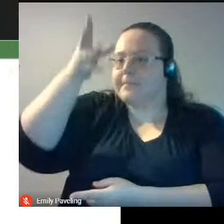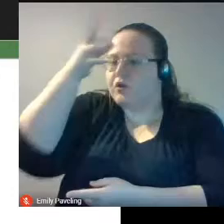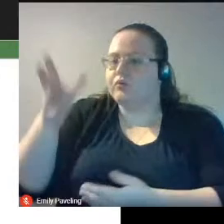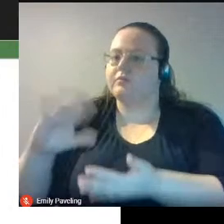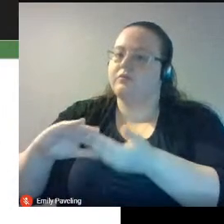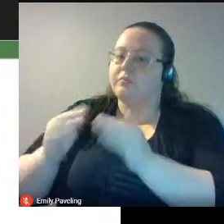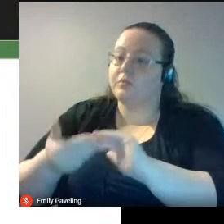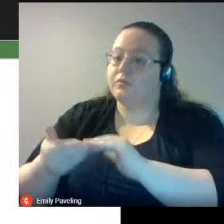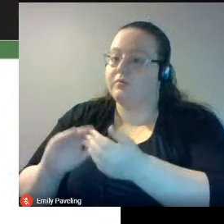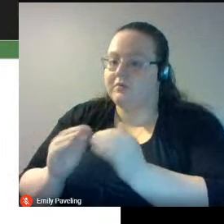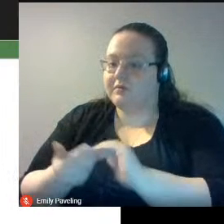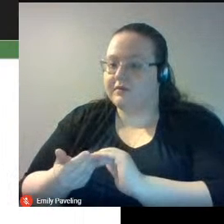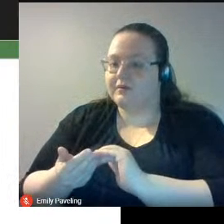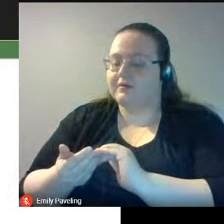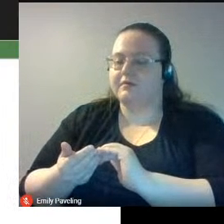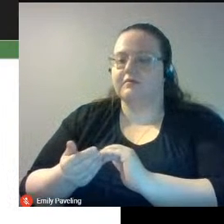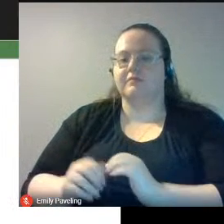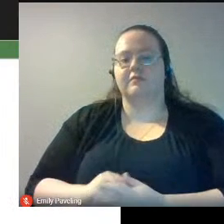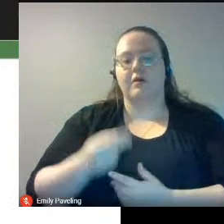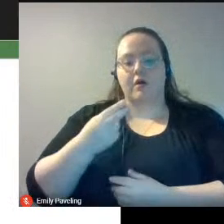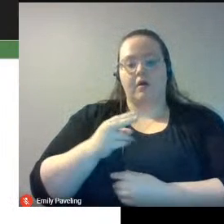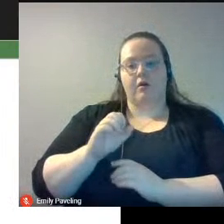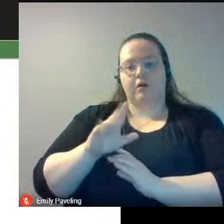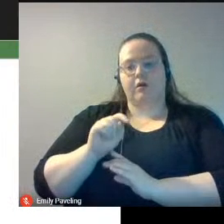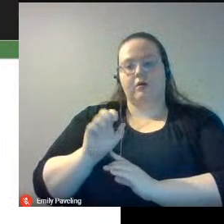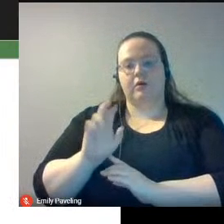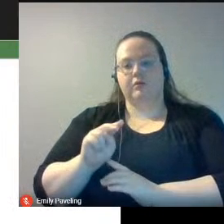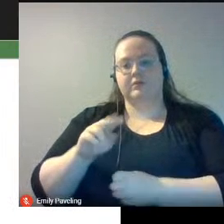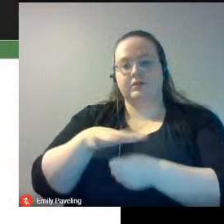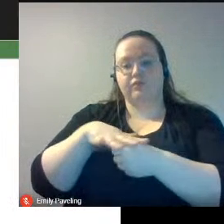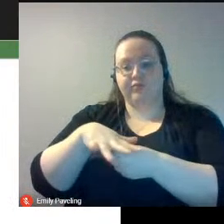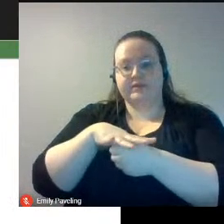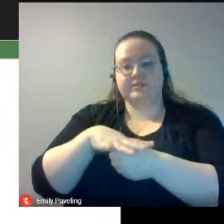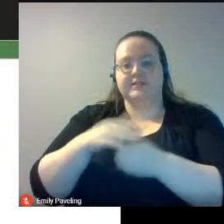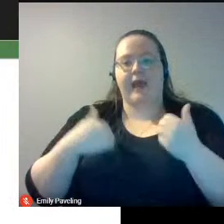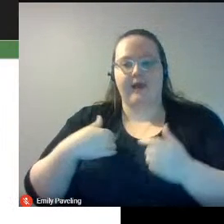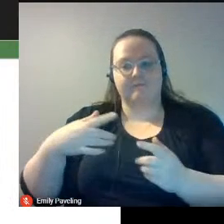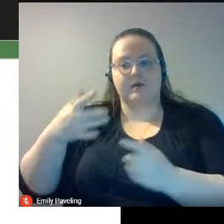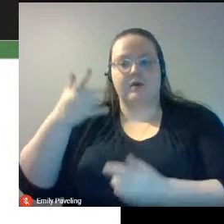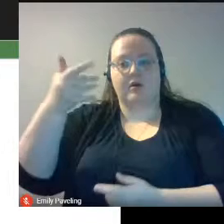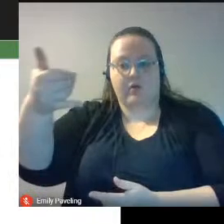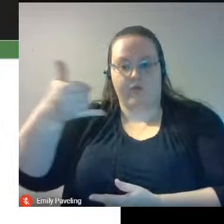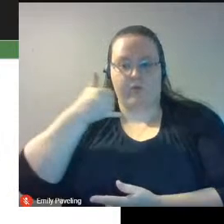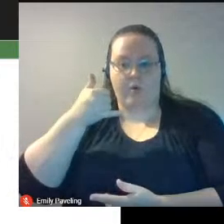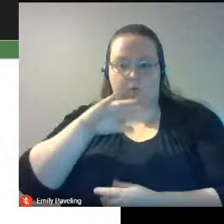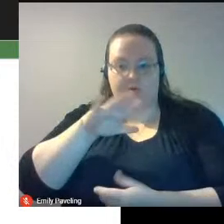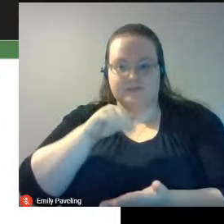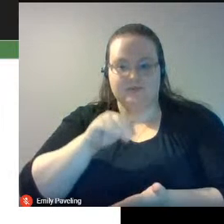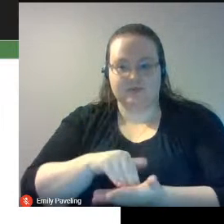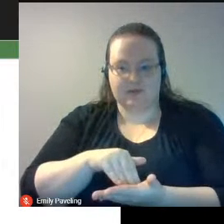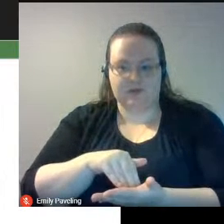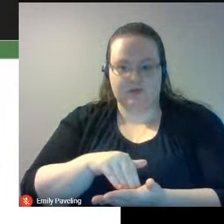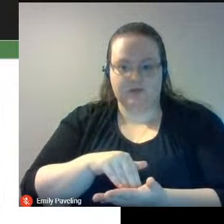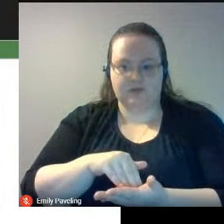call center at Halton Region, which is available during business hours and may be available after hours should there be a second wave